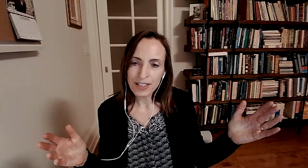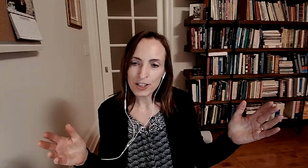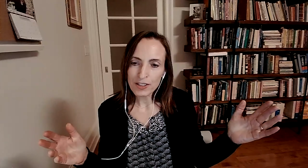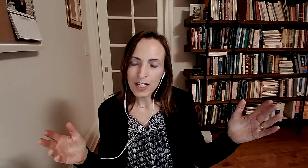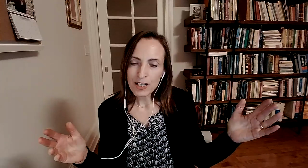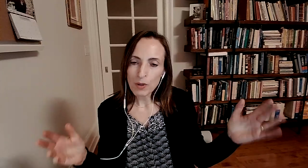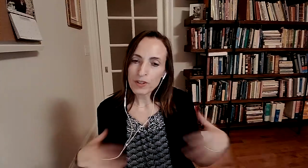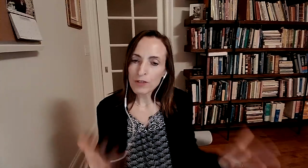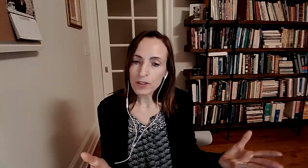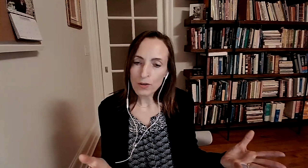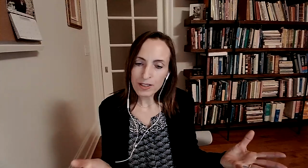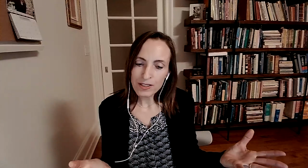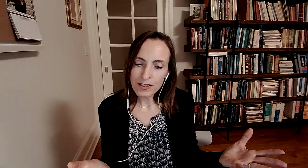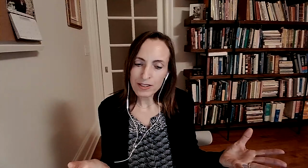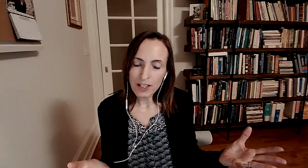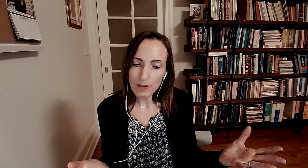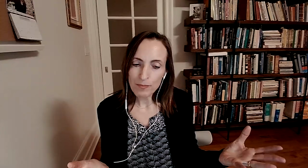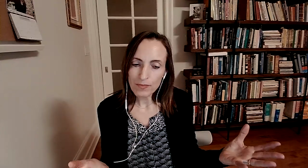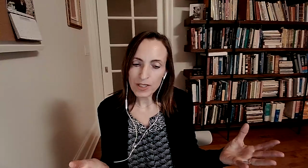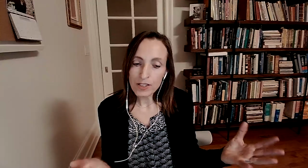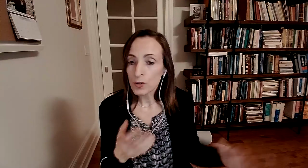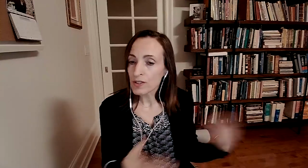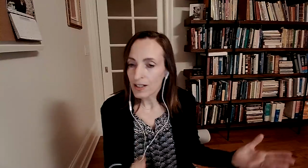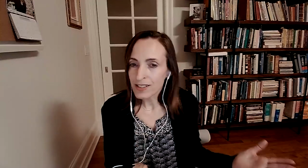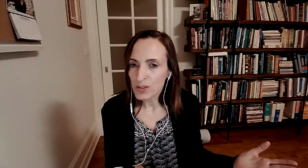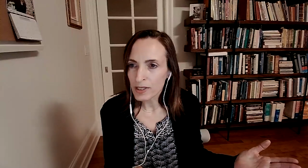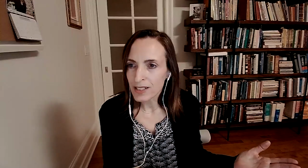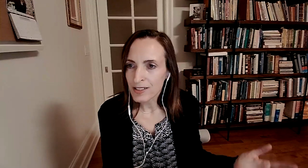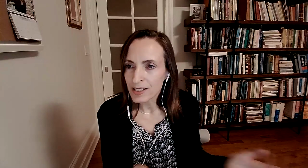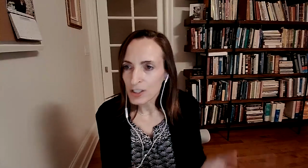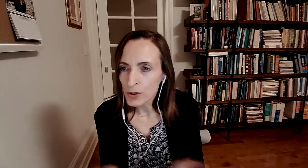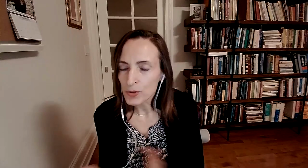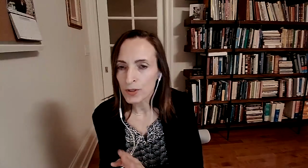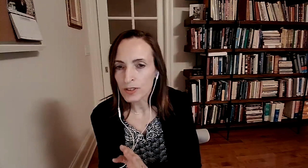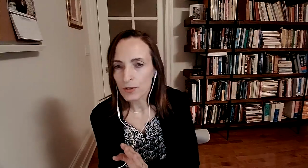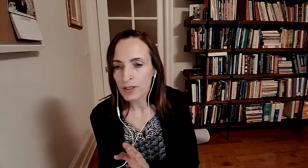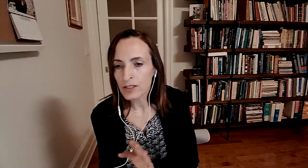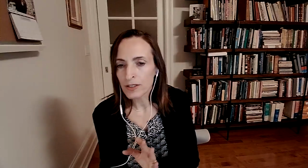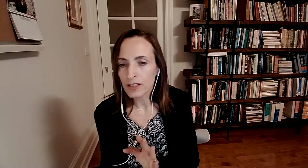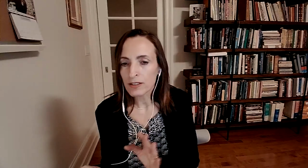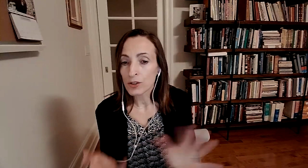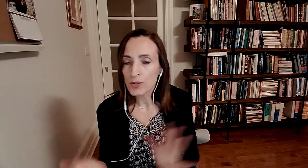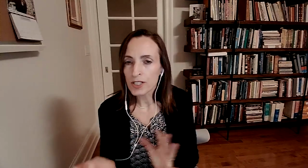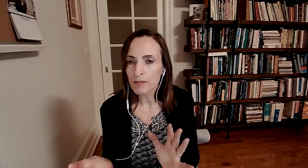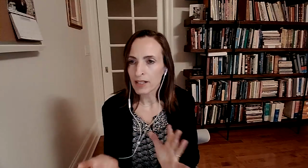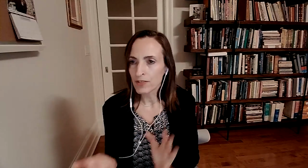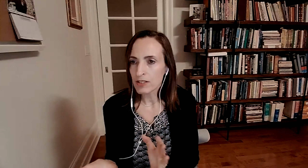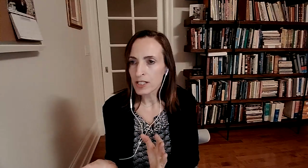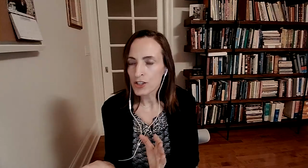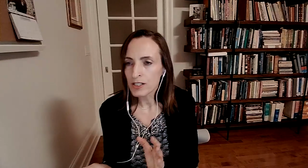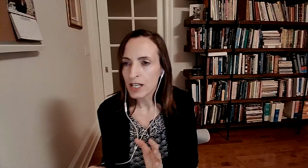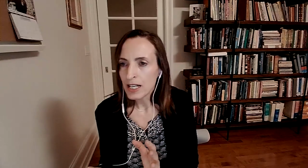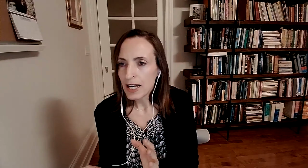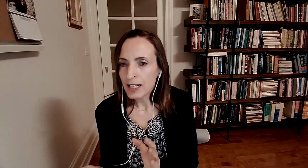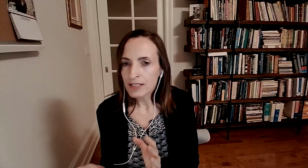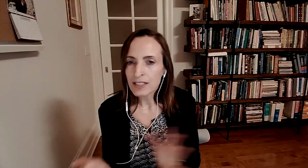to their, both either according to the discourse context where they tend to get used or according to their acoustic